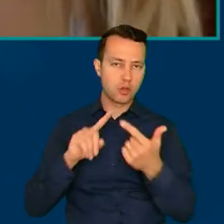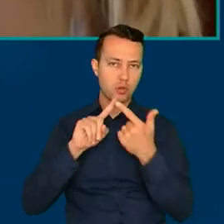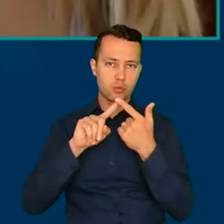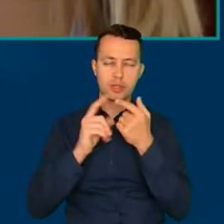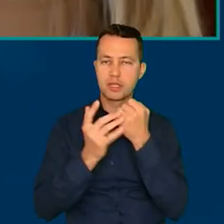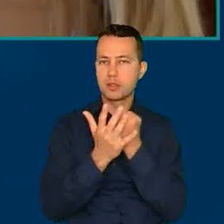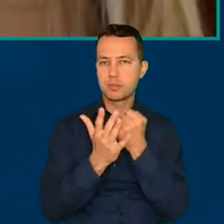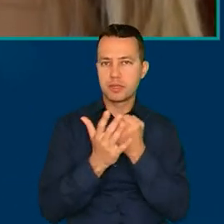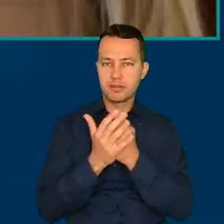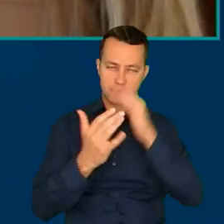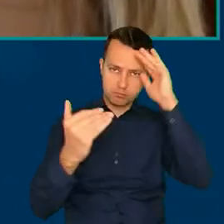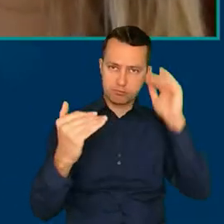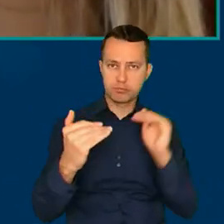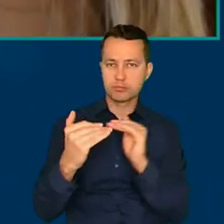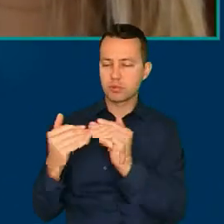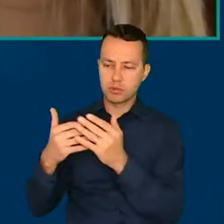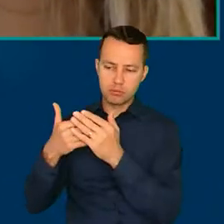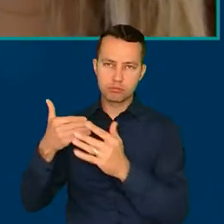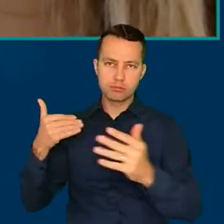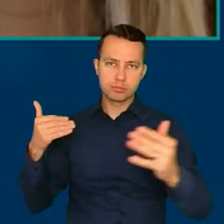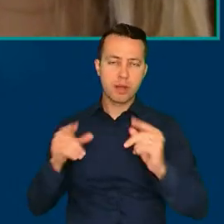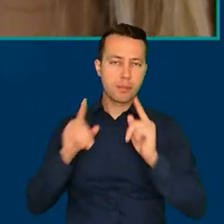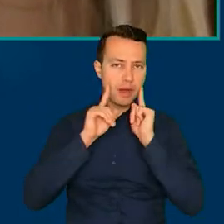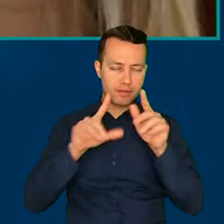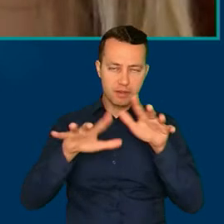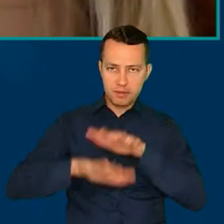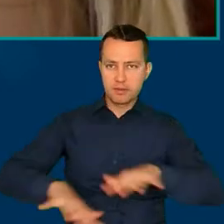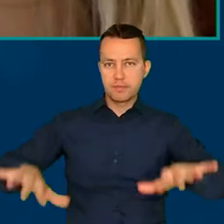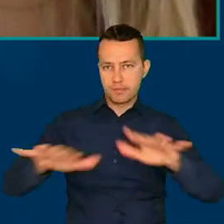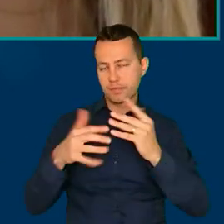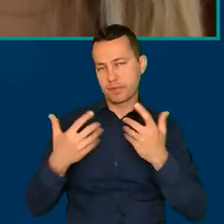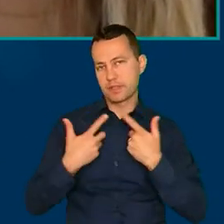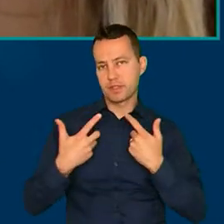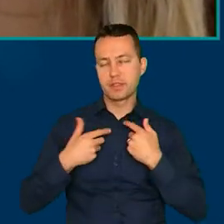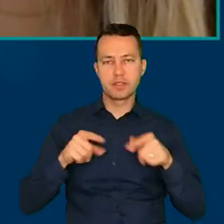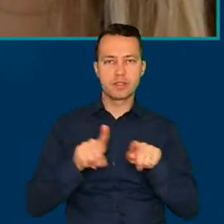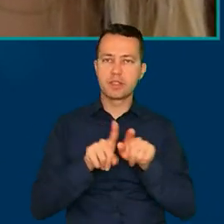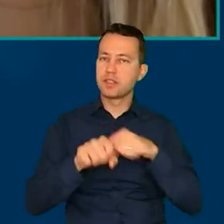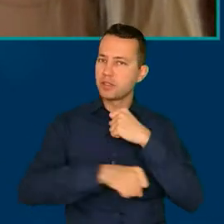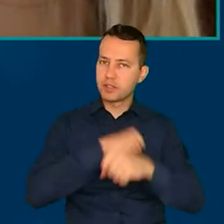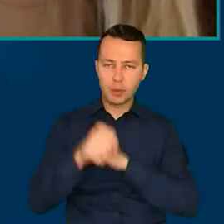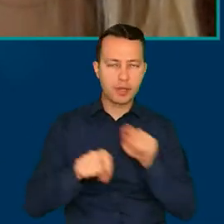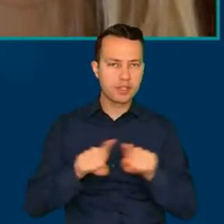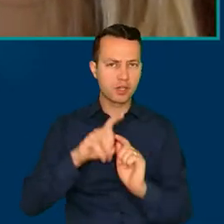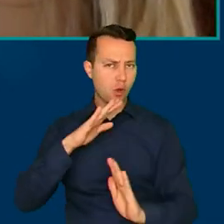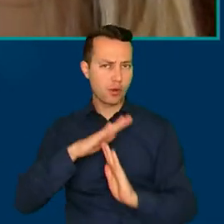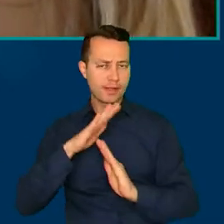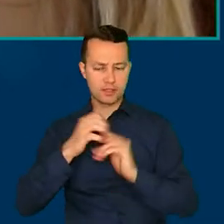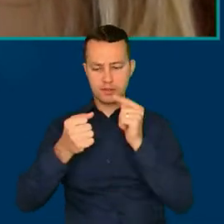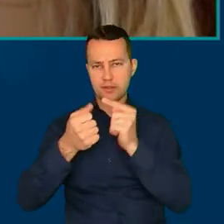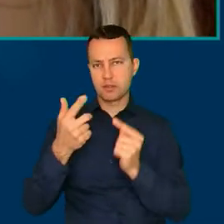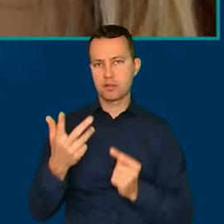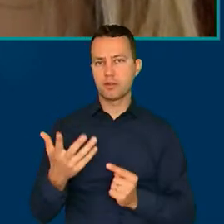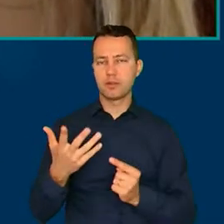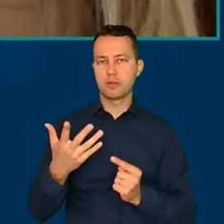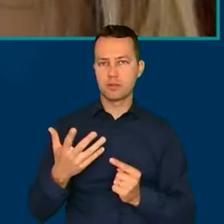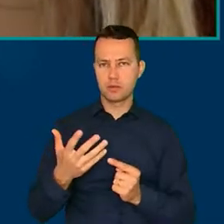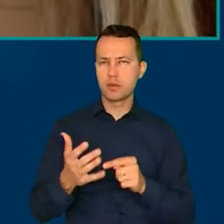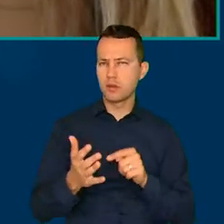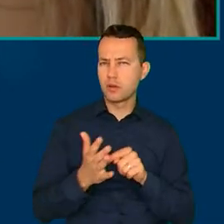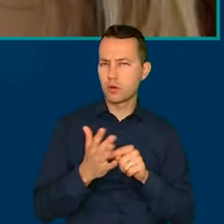and constraints. And I think this was also discussed in detail, so maybe we can go to the next slide.